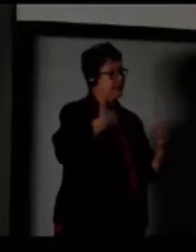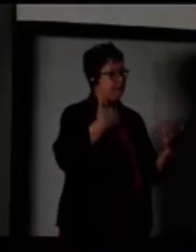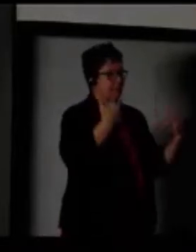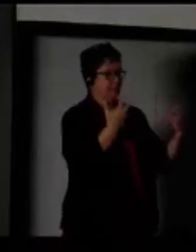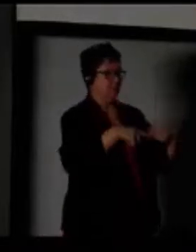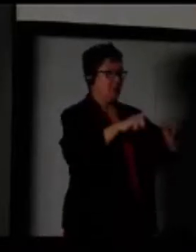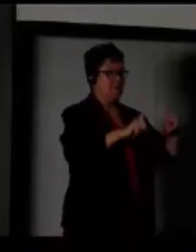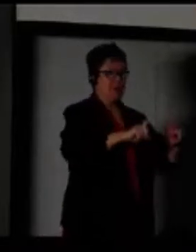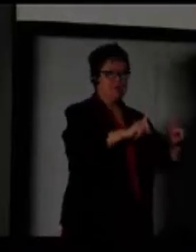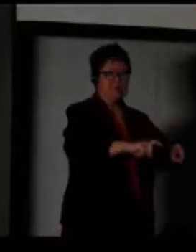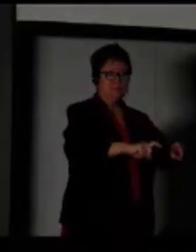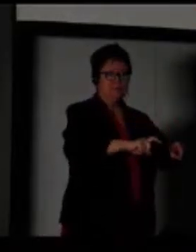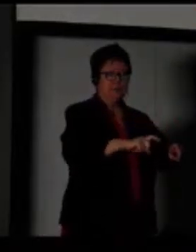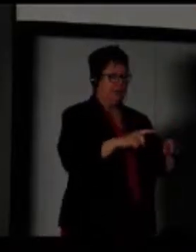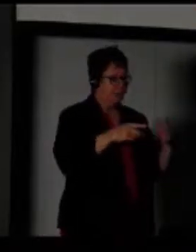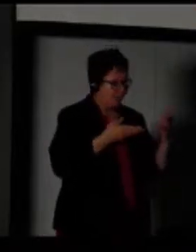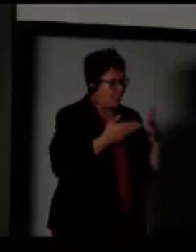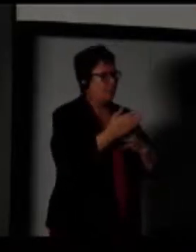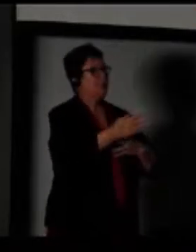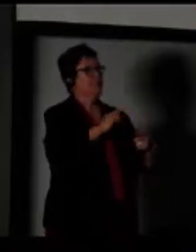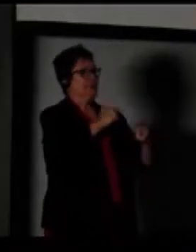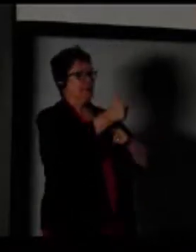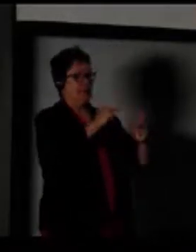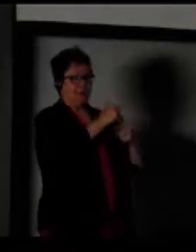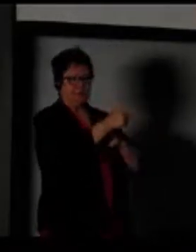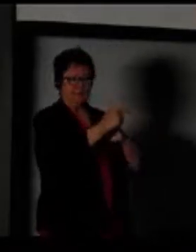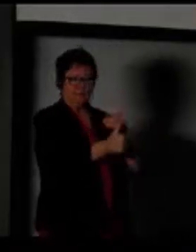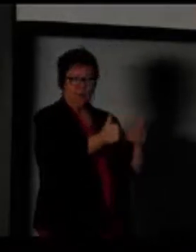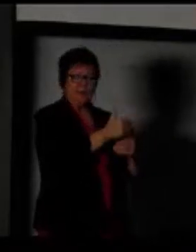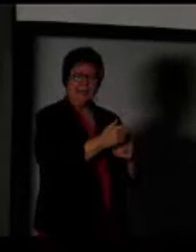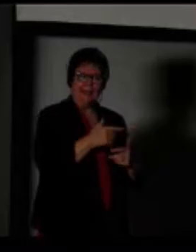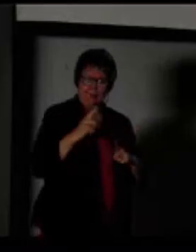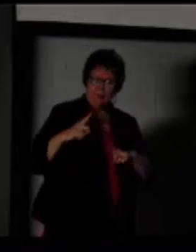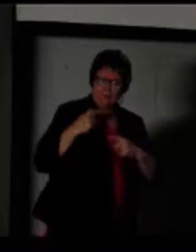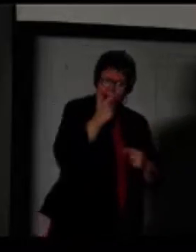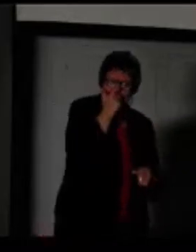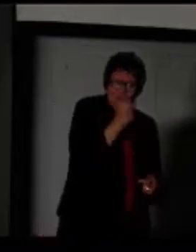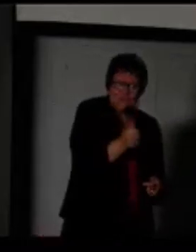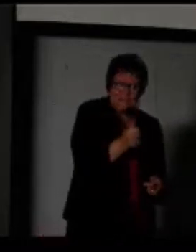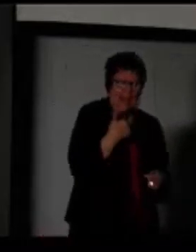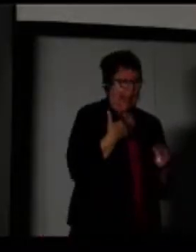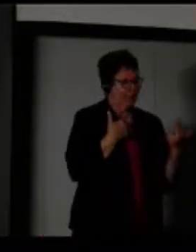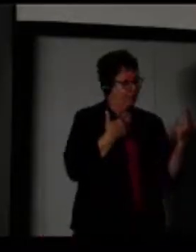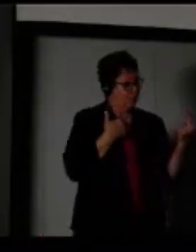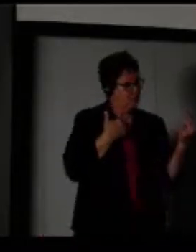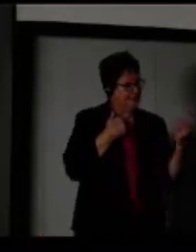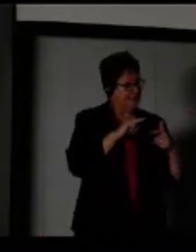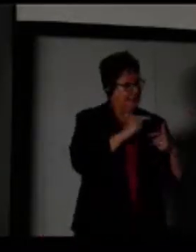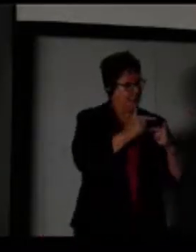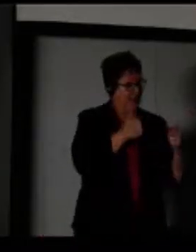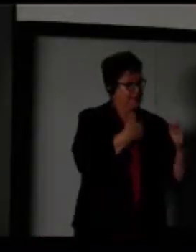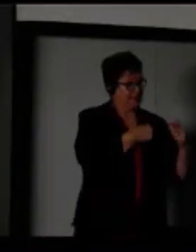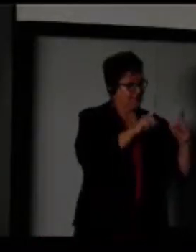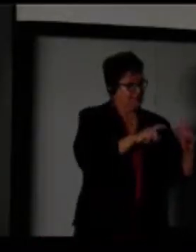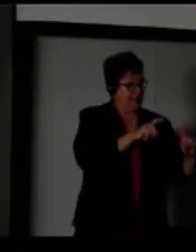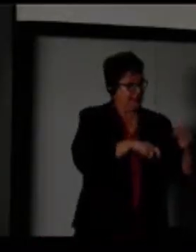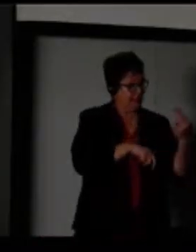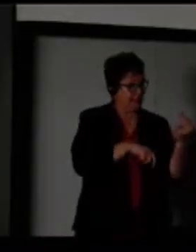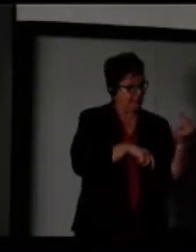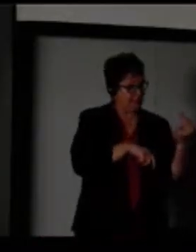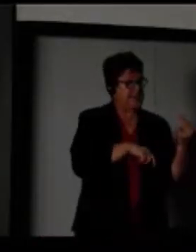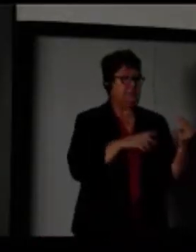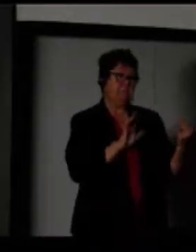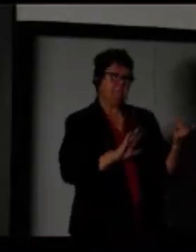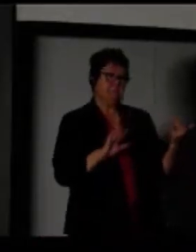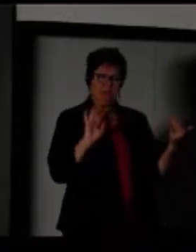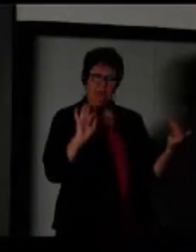testing. They could go through the interactives, and it's been very interesting. We had 13 interactives that we tested, and